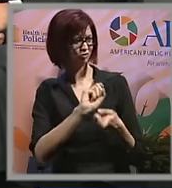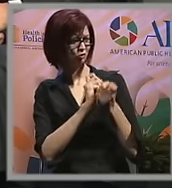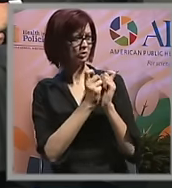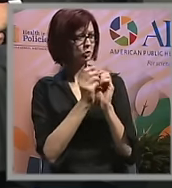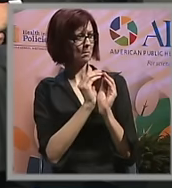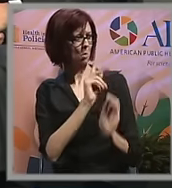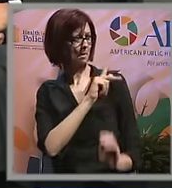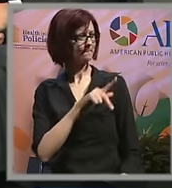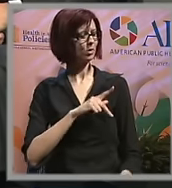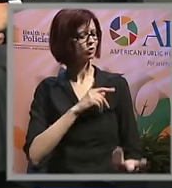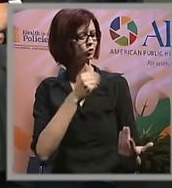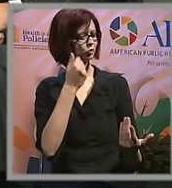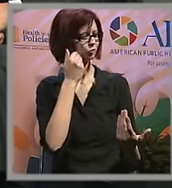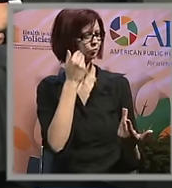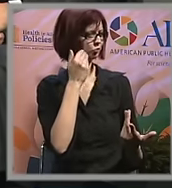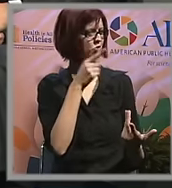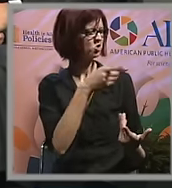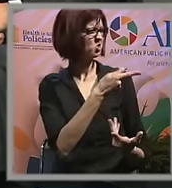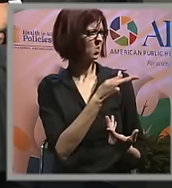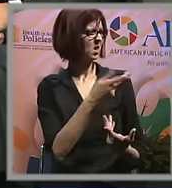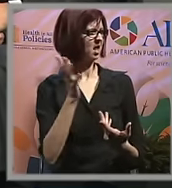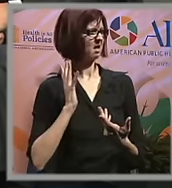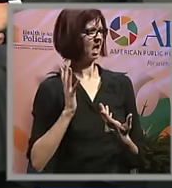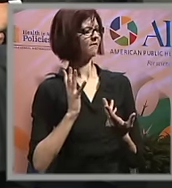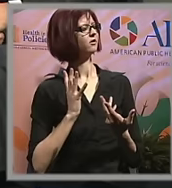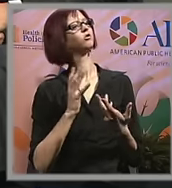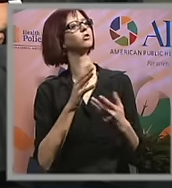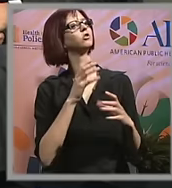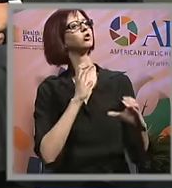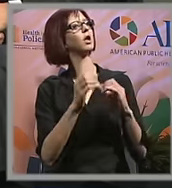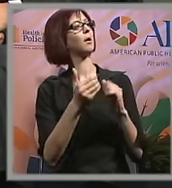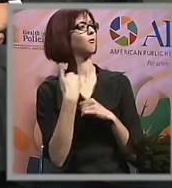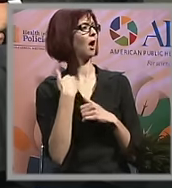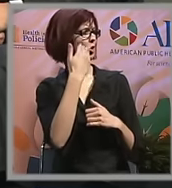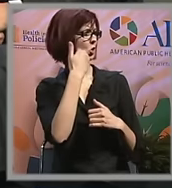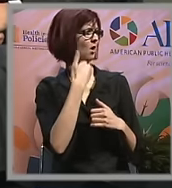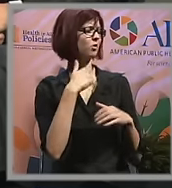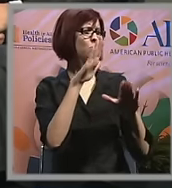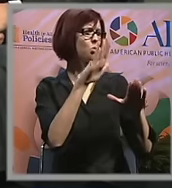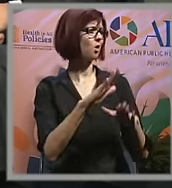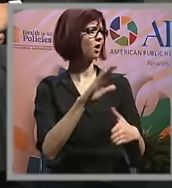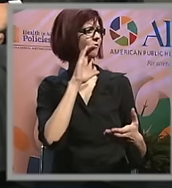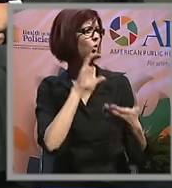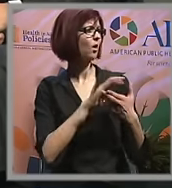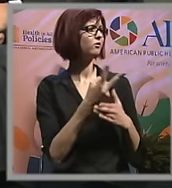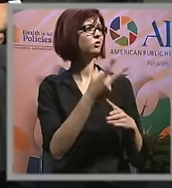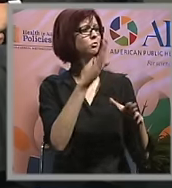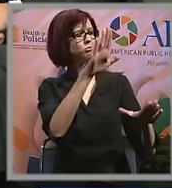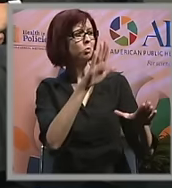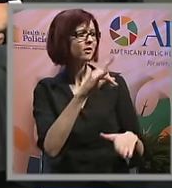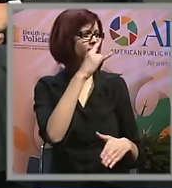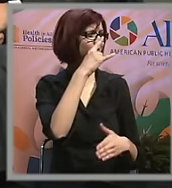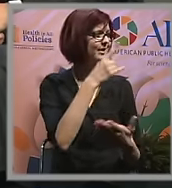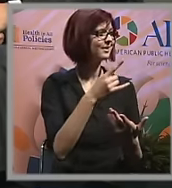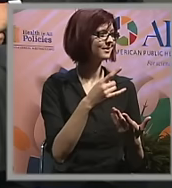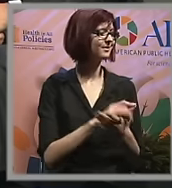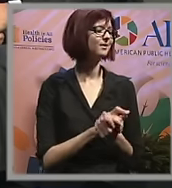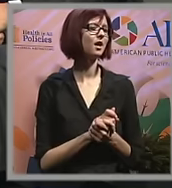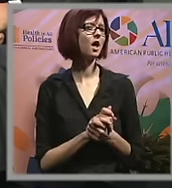And you and I have had the chance to chat before. I know that you have a wonderful wife and two fantastic kids, Karina and